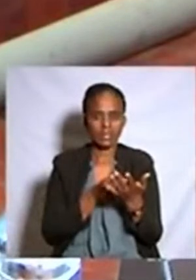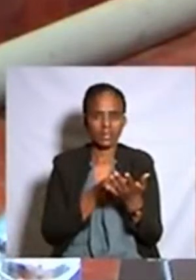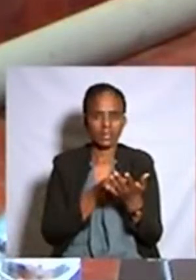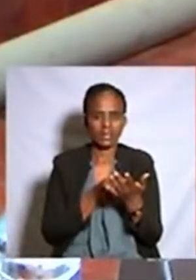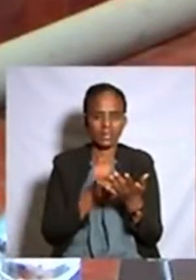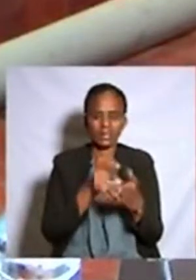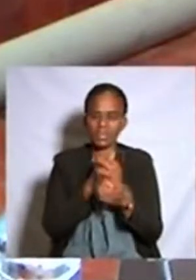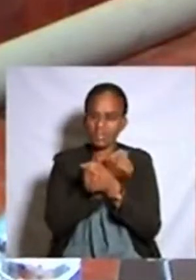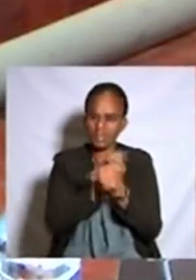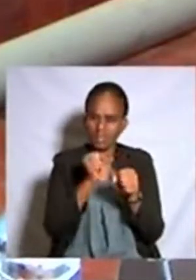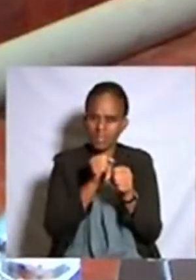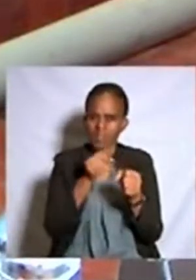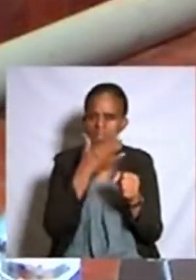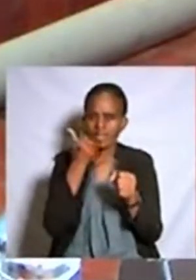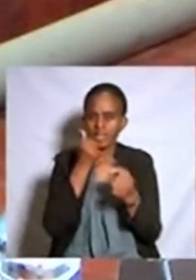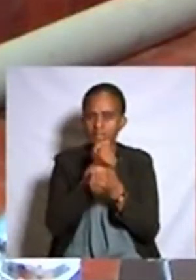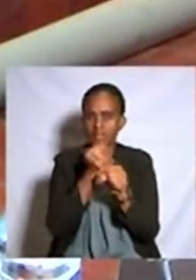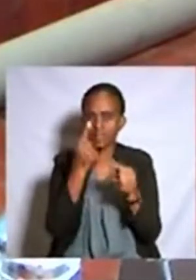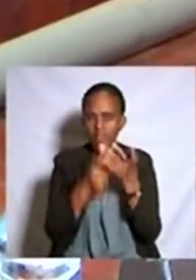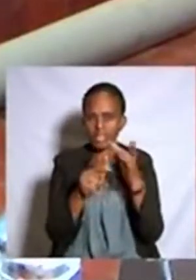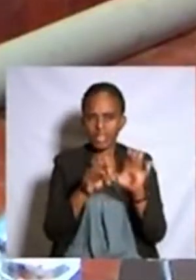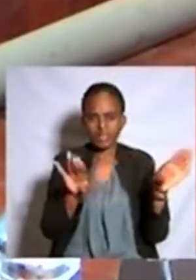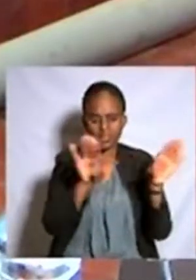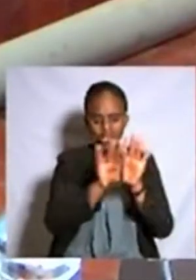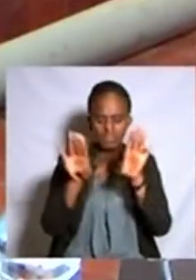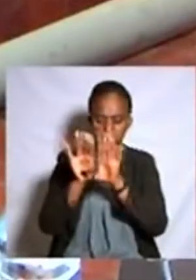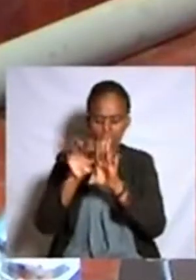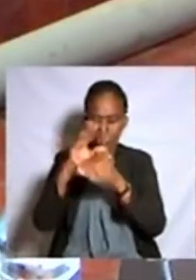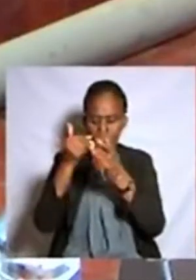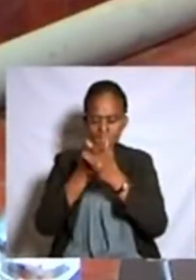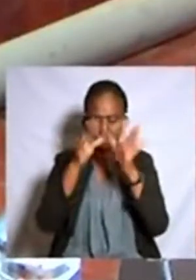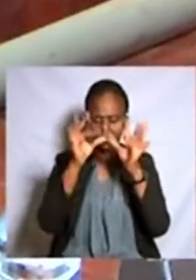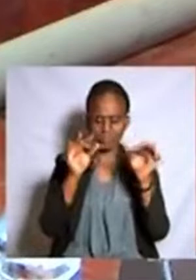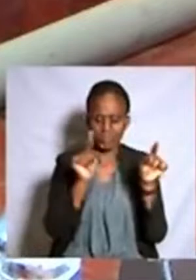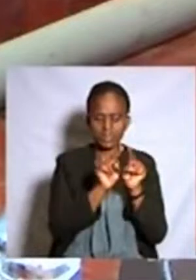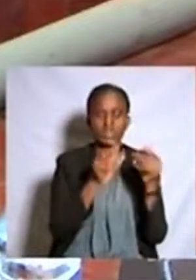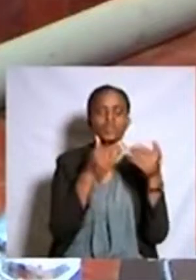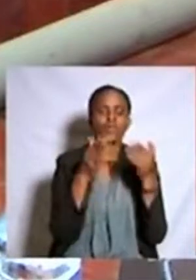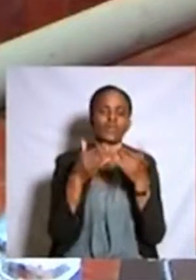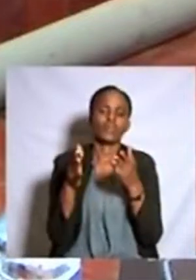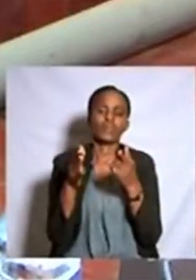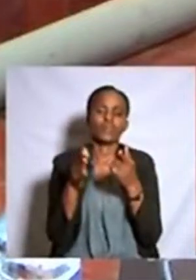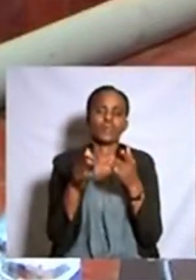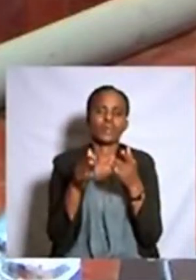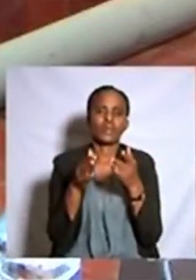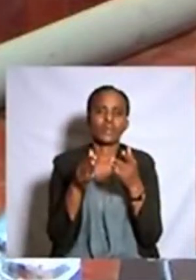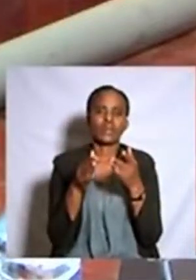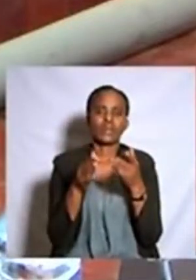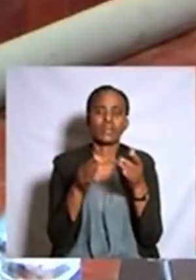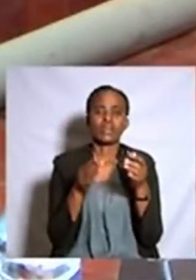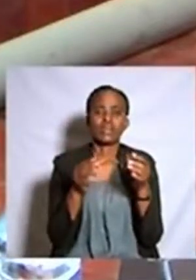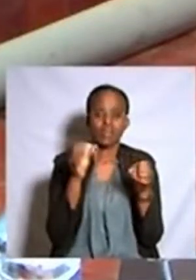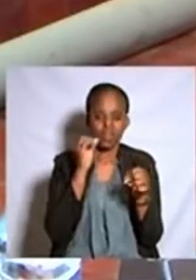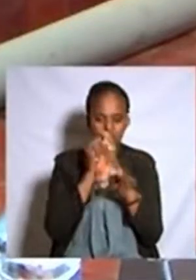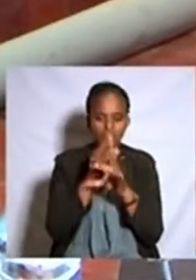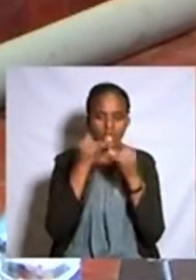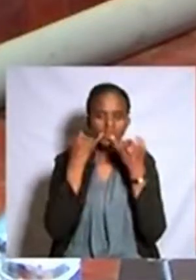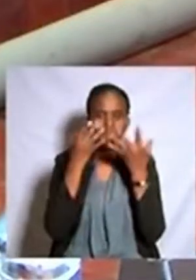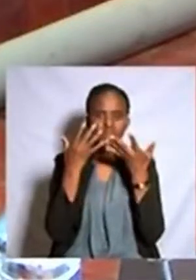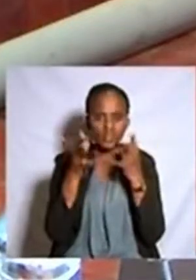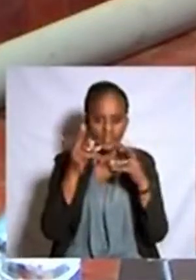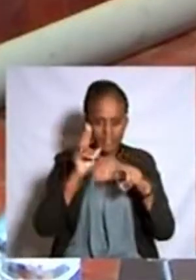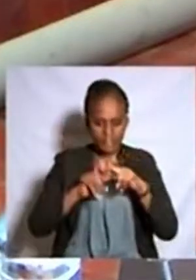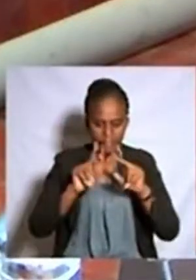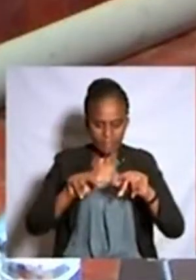the solution, the best solution was to close these accounts and open them. And as has been stated, Chair,